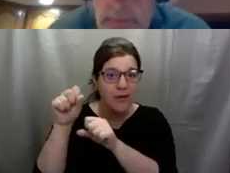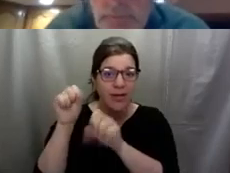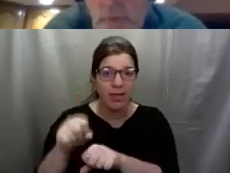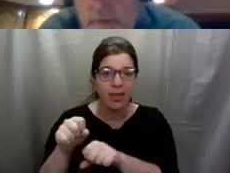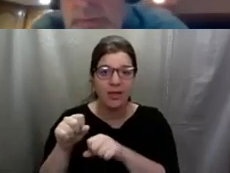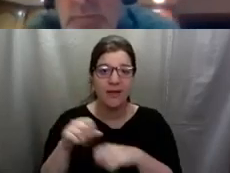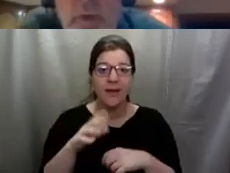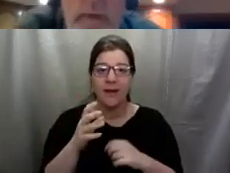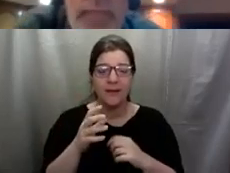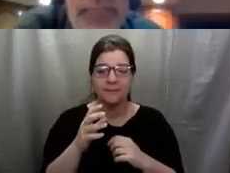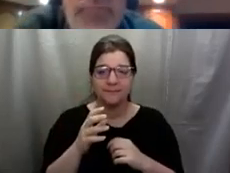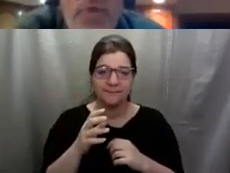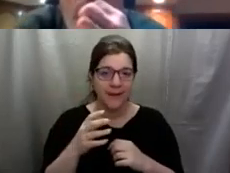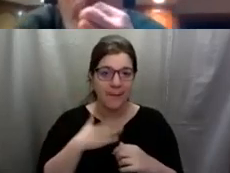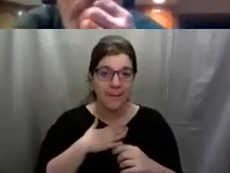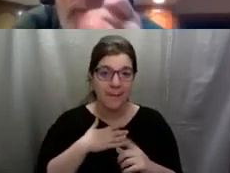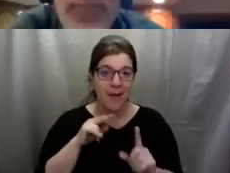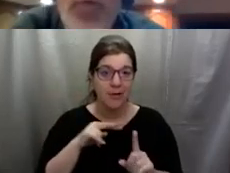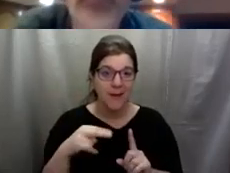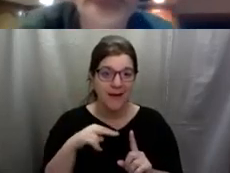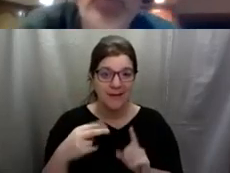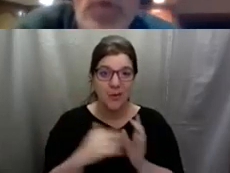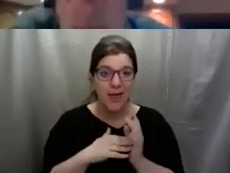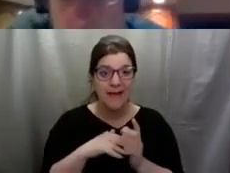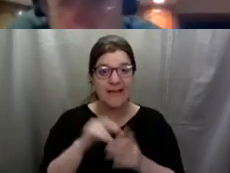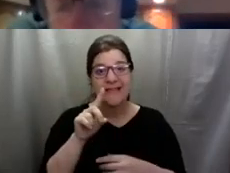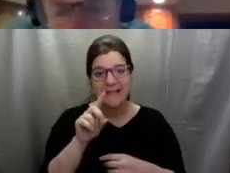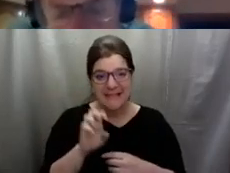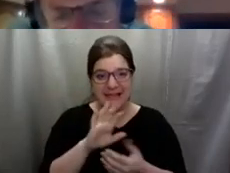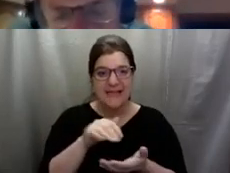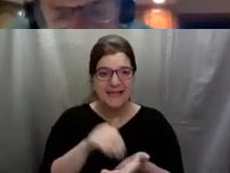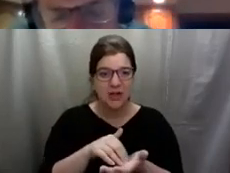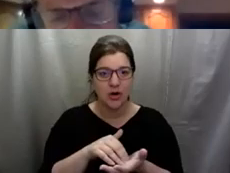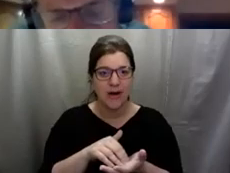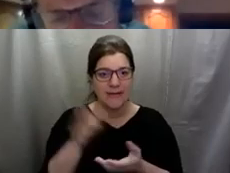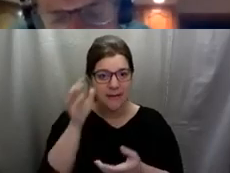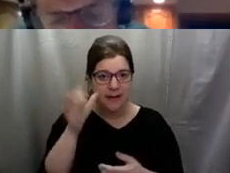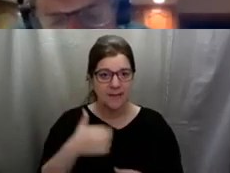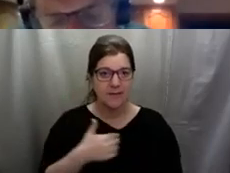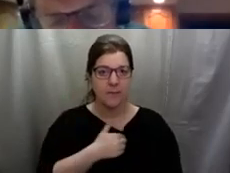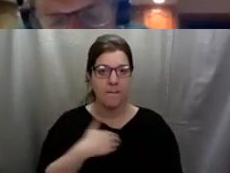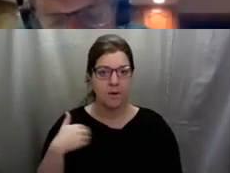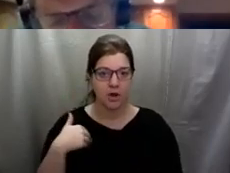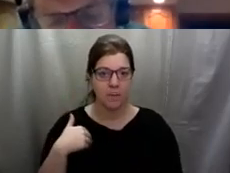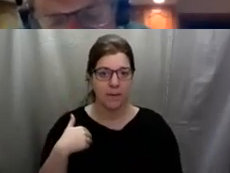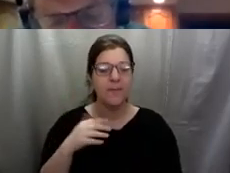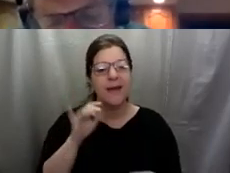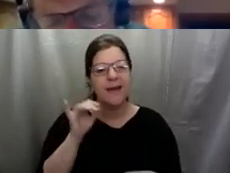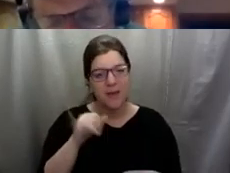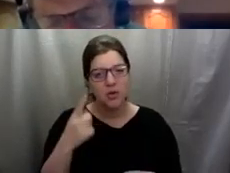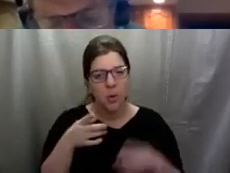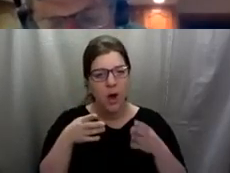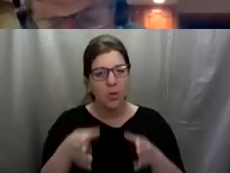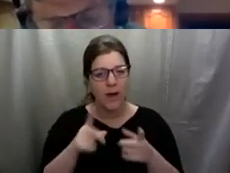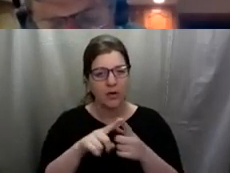and in my lens of it. And so decentering membership is one way to really flatten that space, whether you have like a